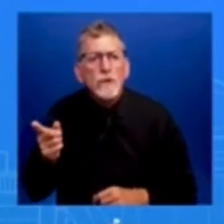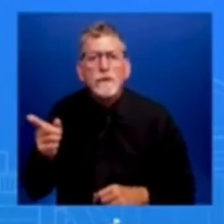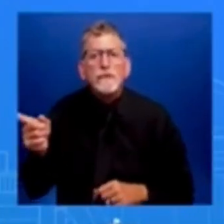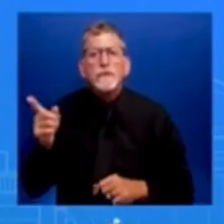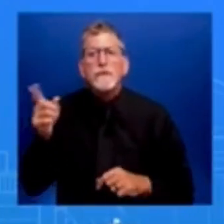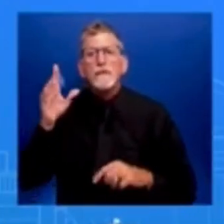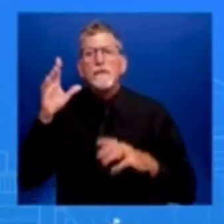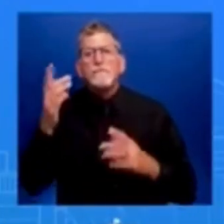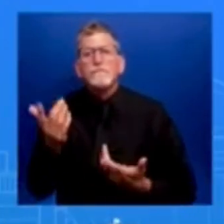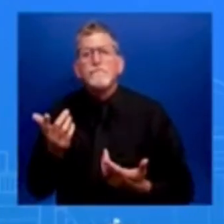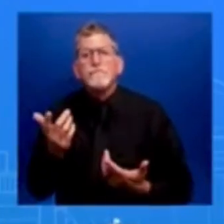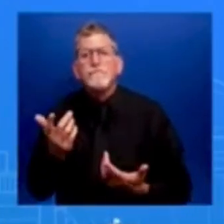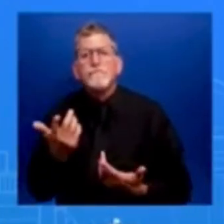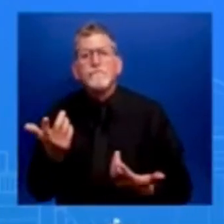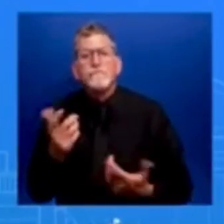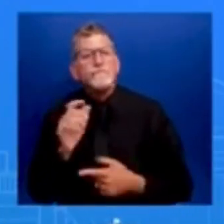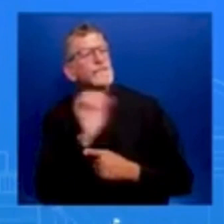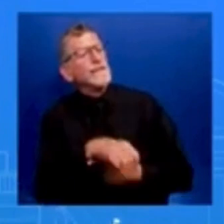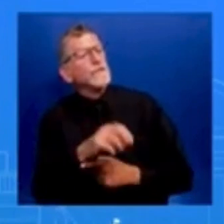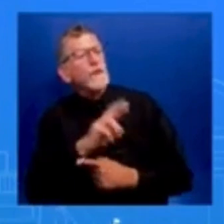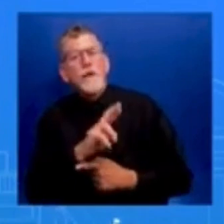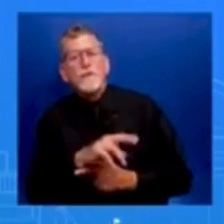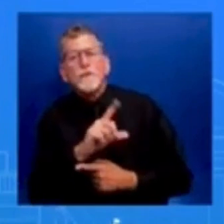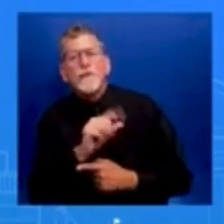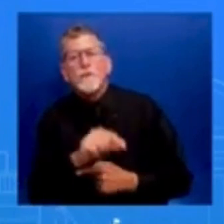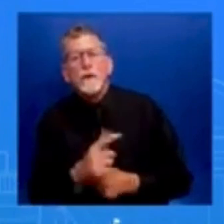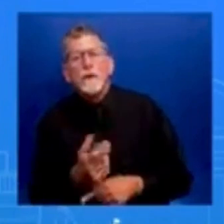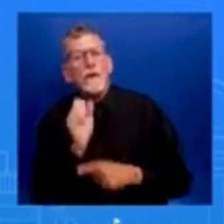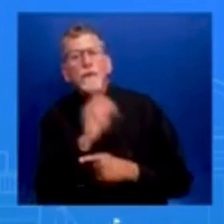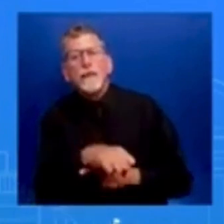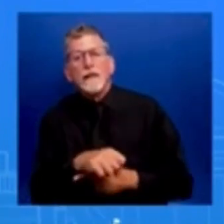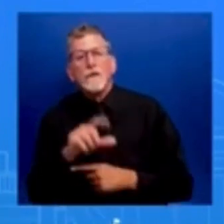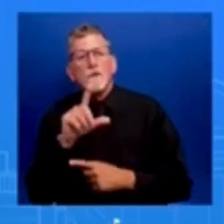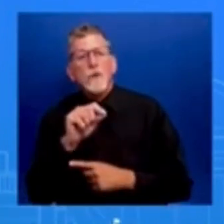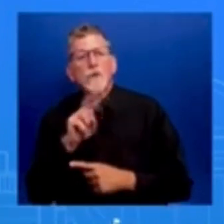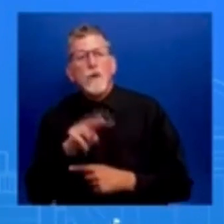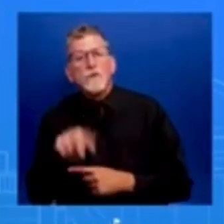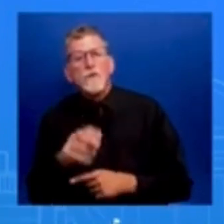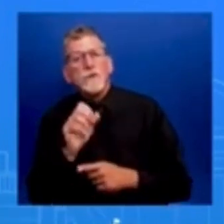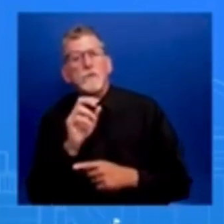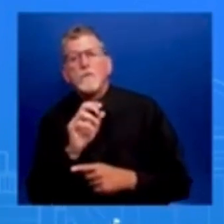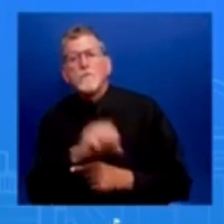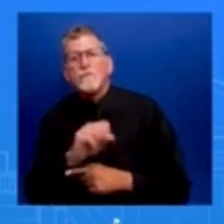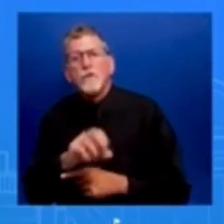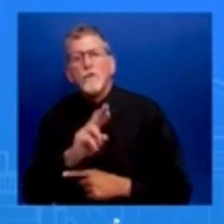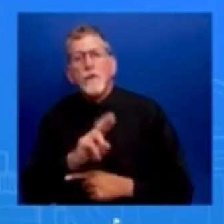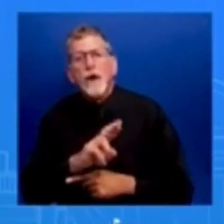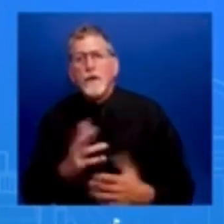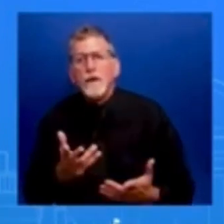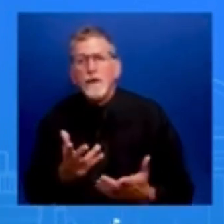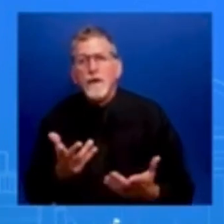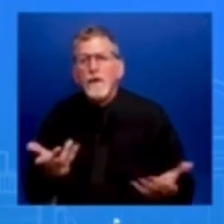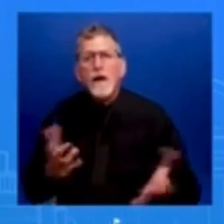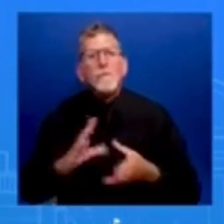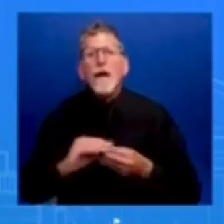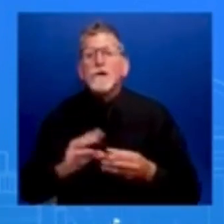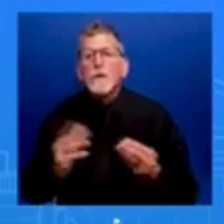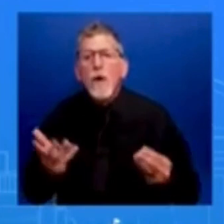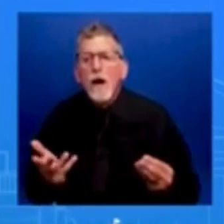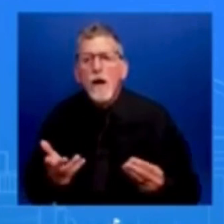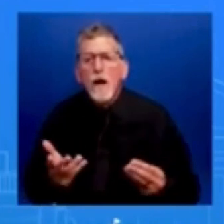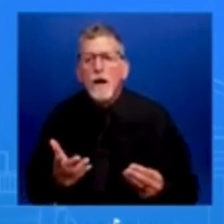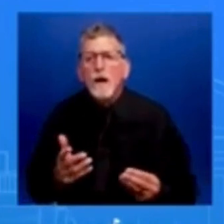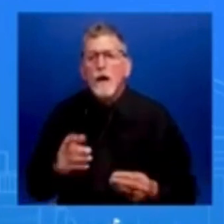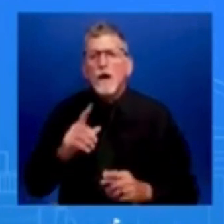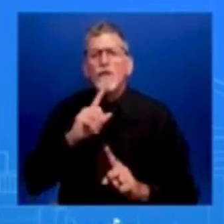beat Republicans in 2022, leading with a message that American people actually cared about. When you think about lowering costs, when you think about getting